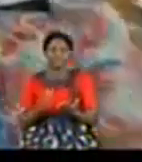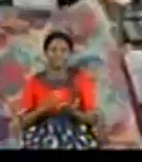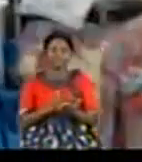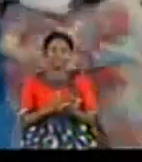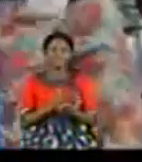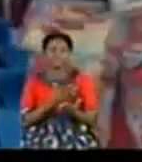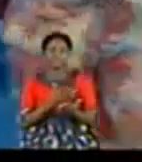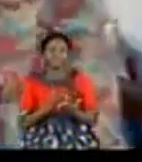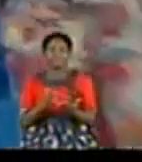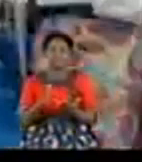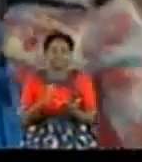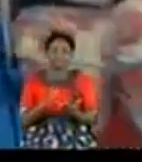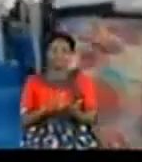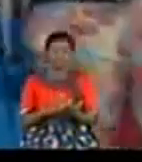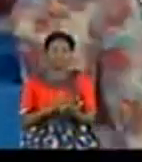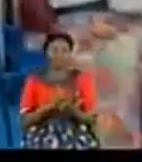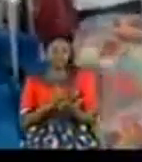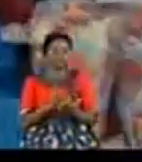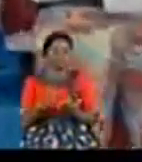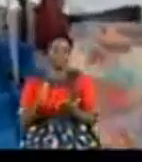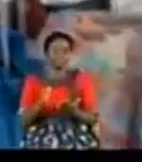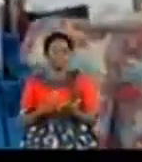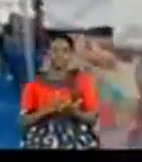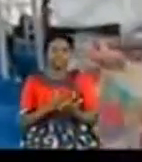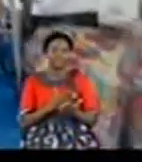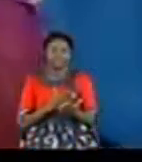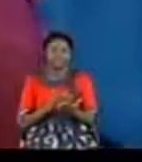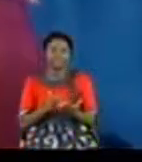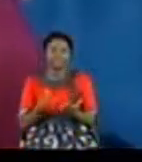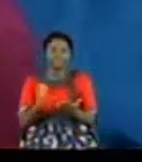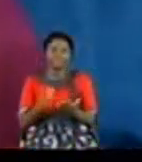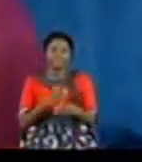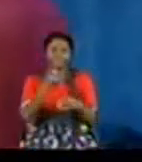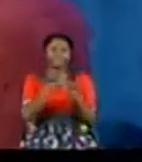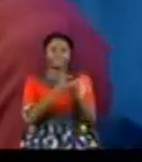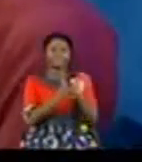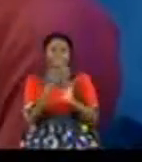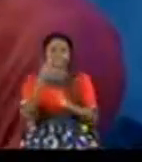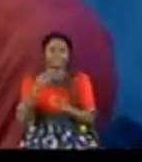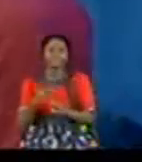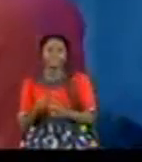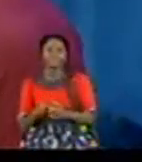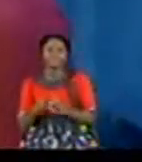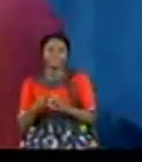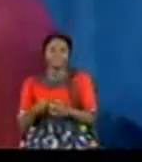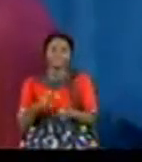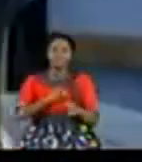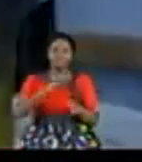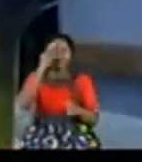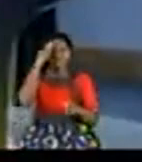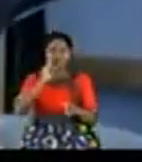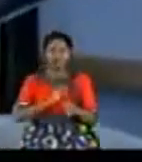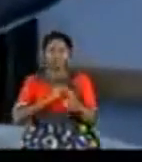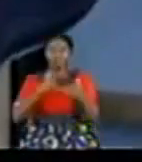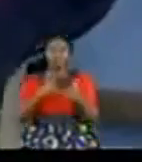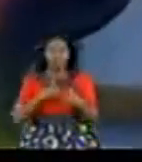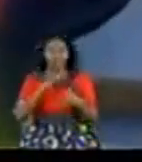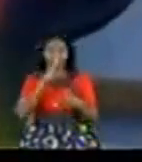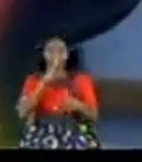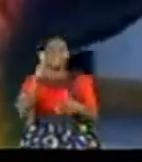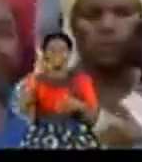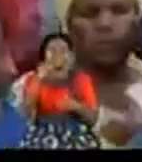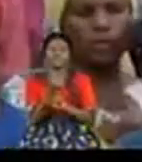and I know I be I know I be I know I be I know